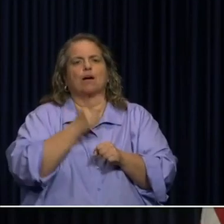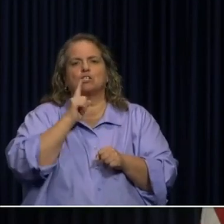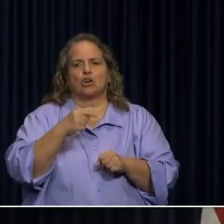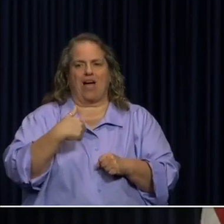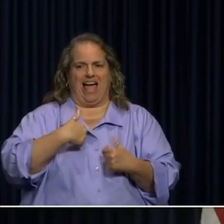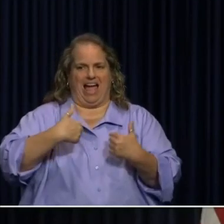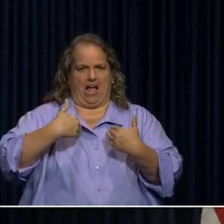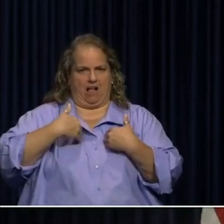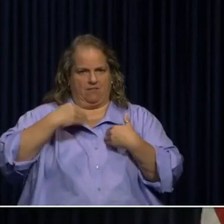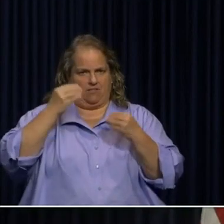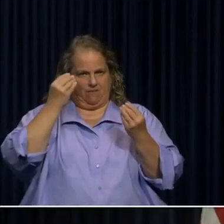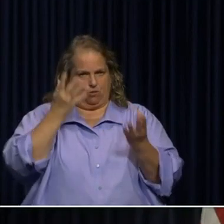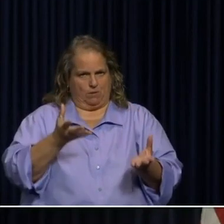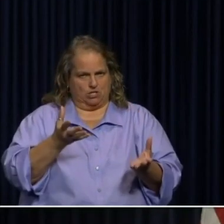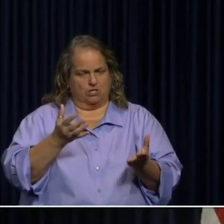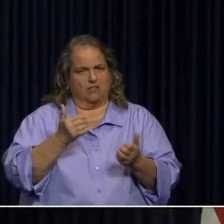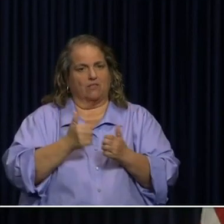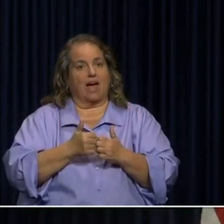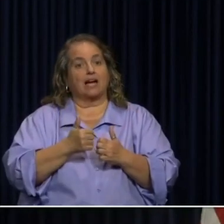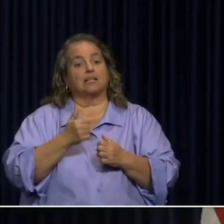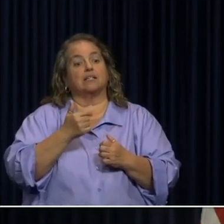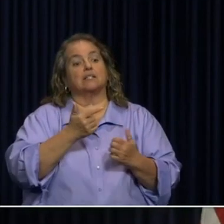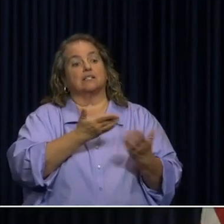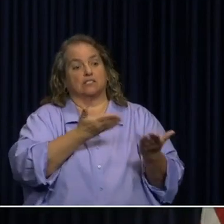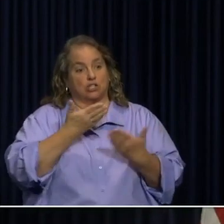information suggesting something is going to work